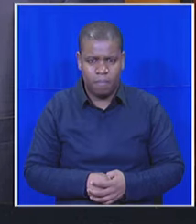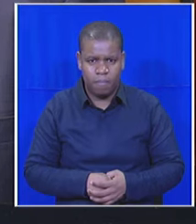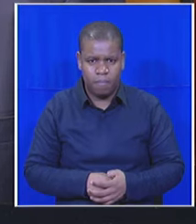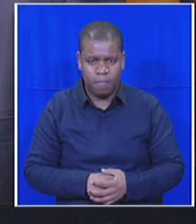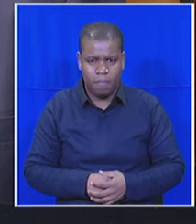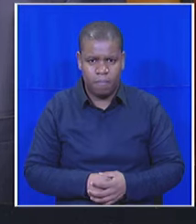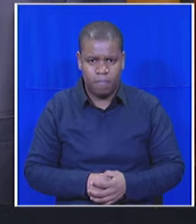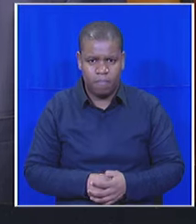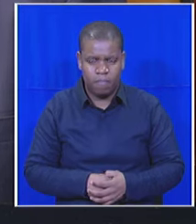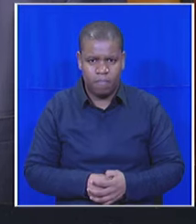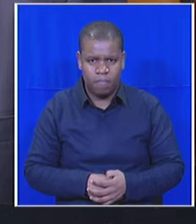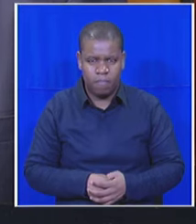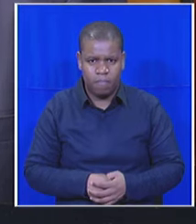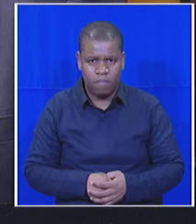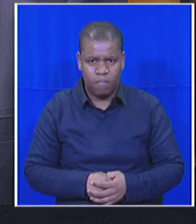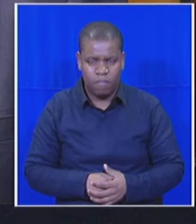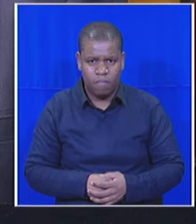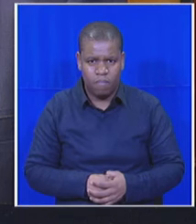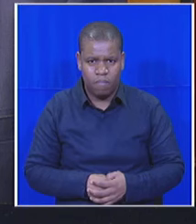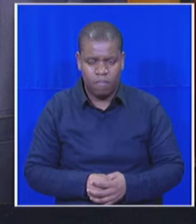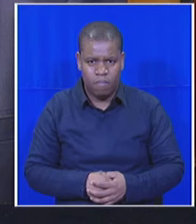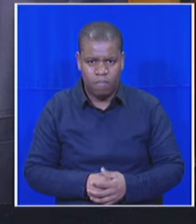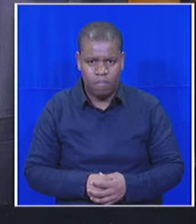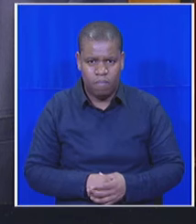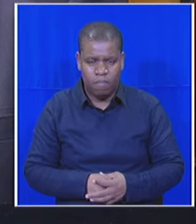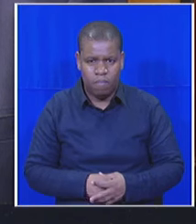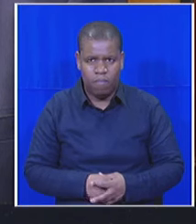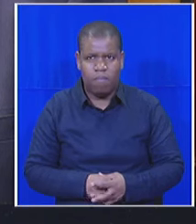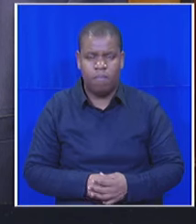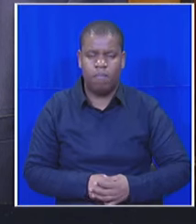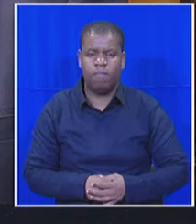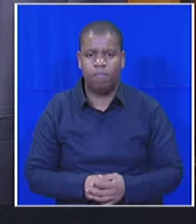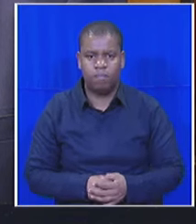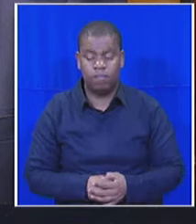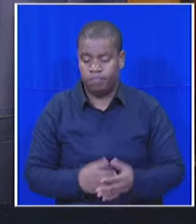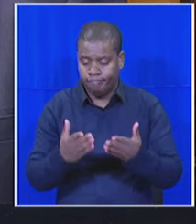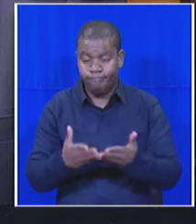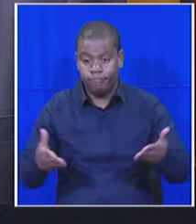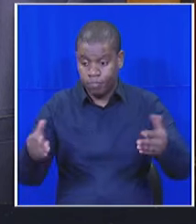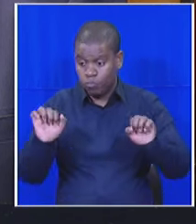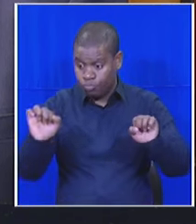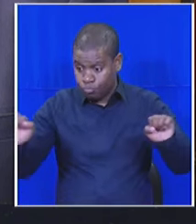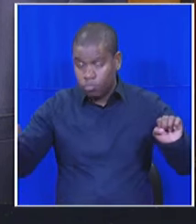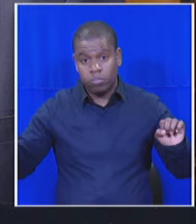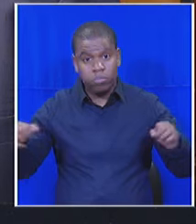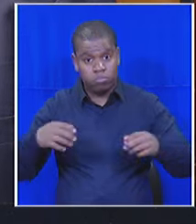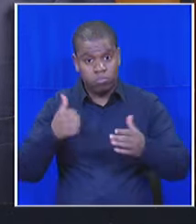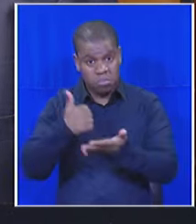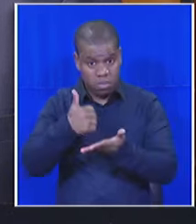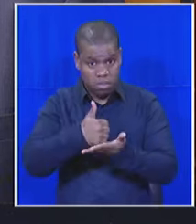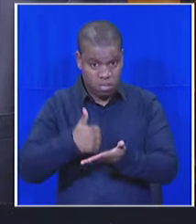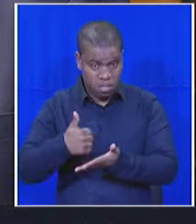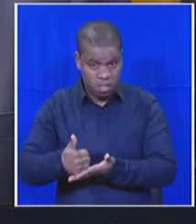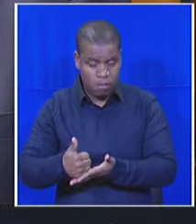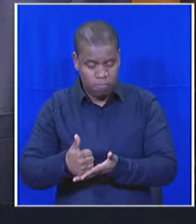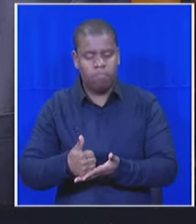The question before the House is that vote number 2 be approved. Are all members in their seats? Voting will